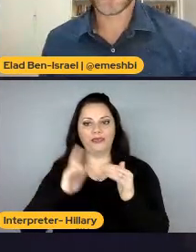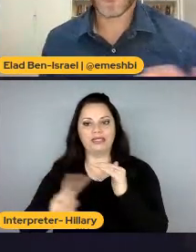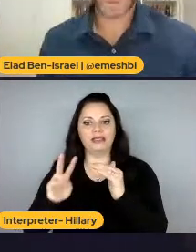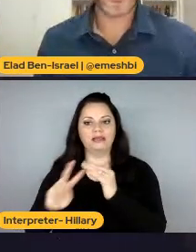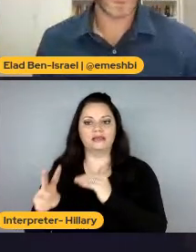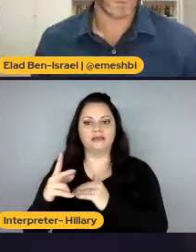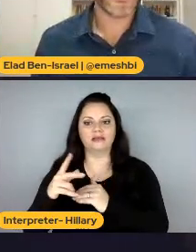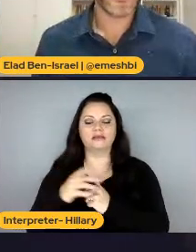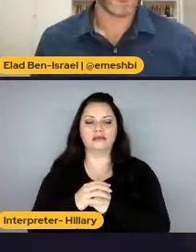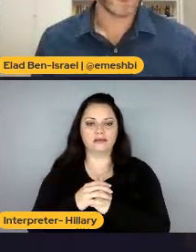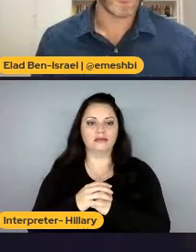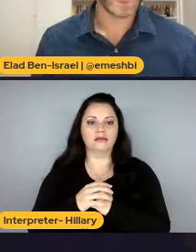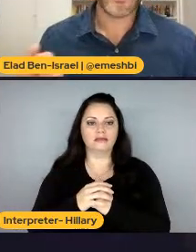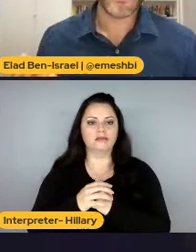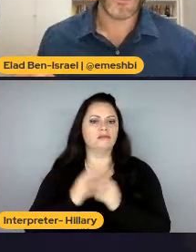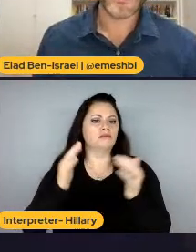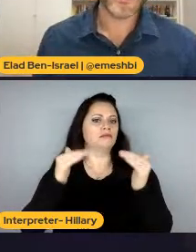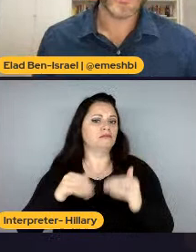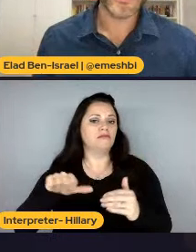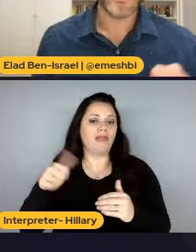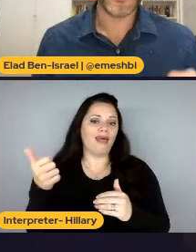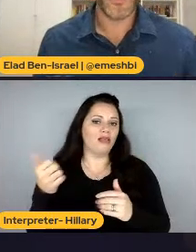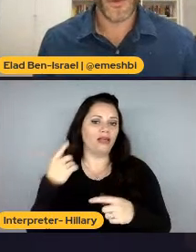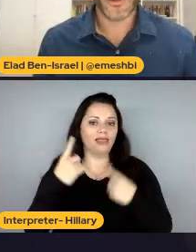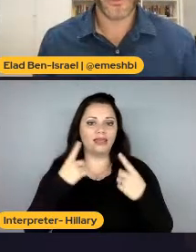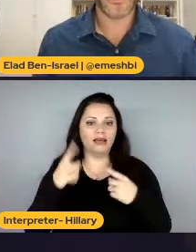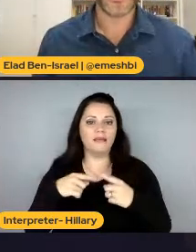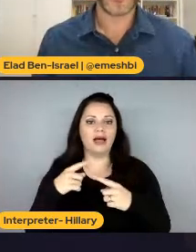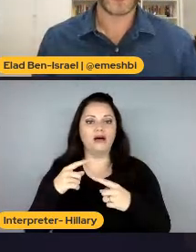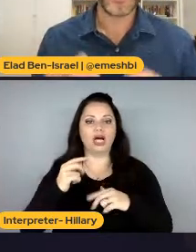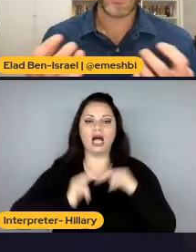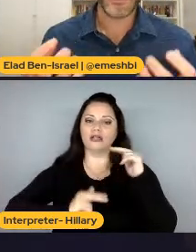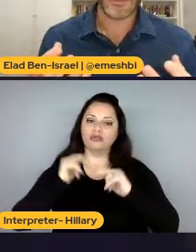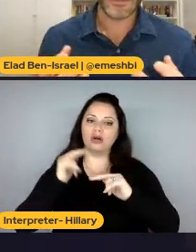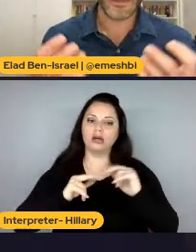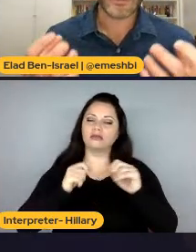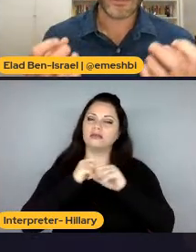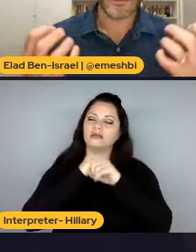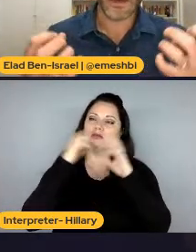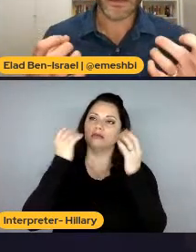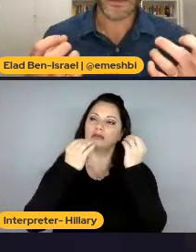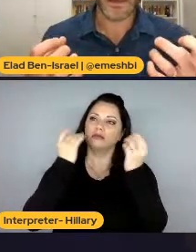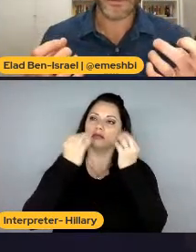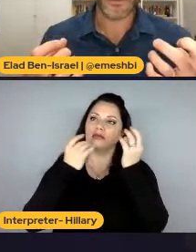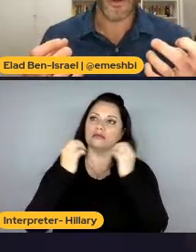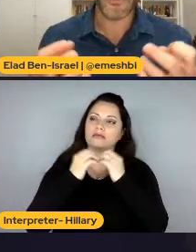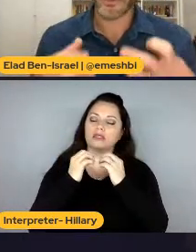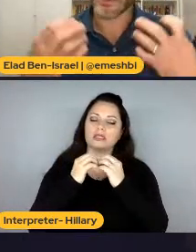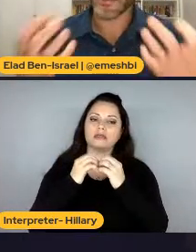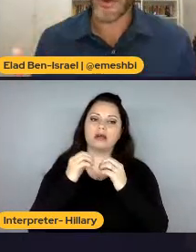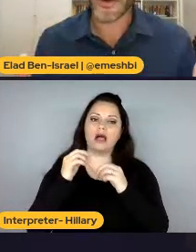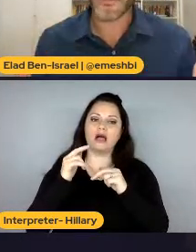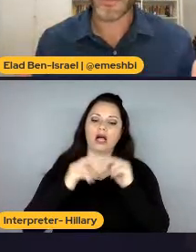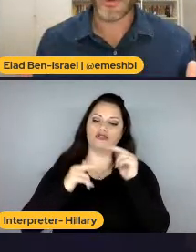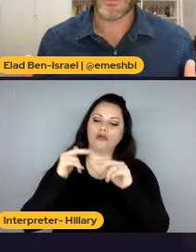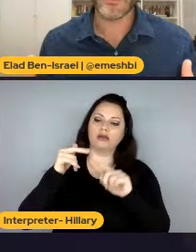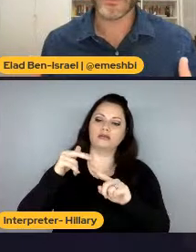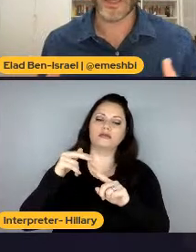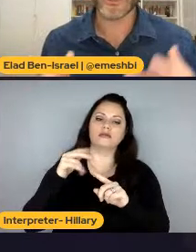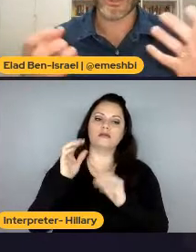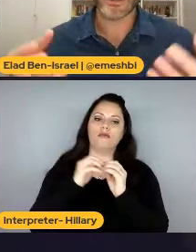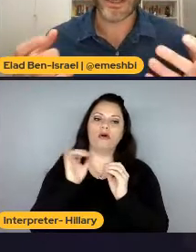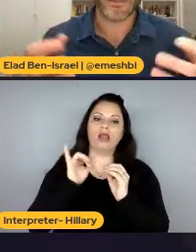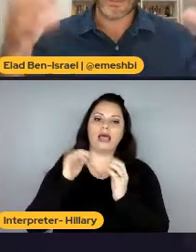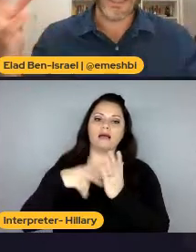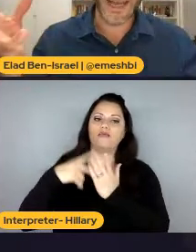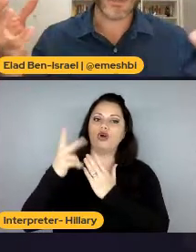And other things are thinking about constructs a little bit more, maybe as more of a programming primitive